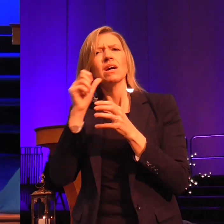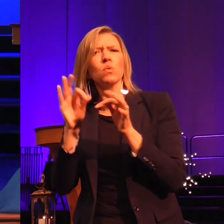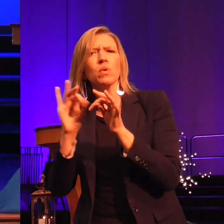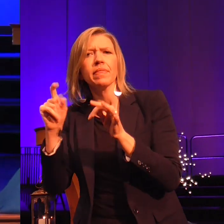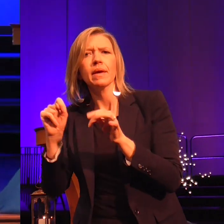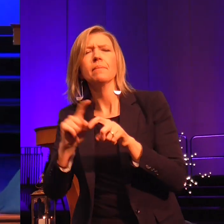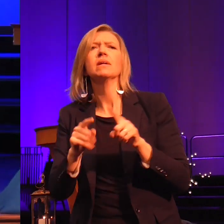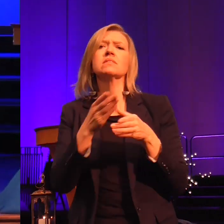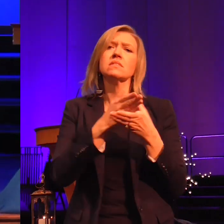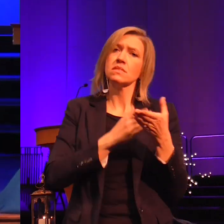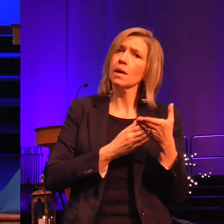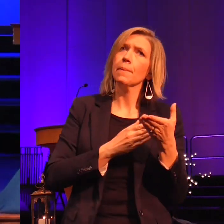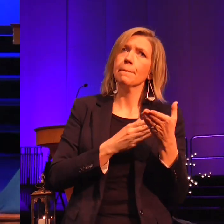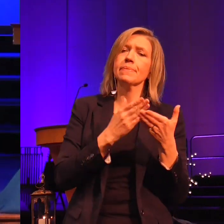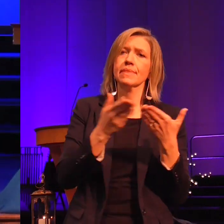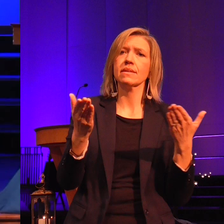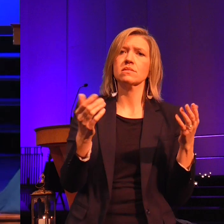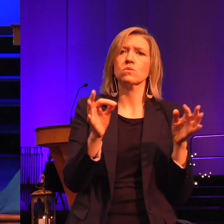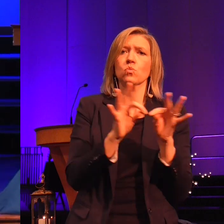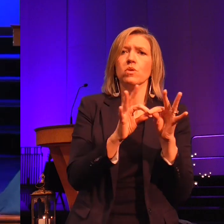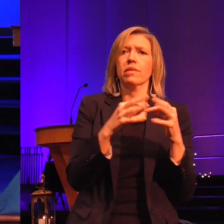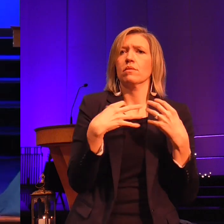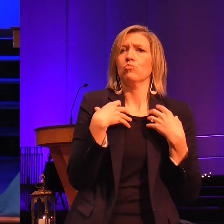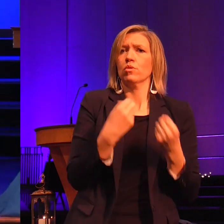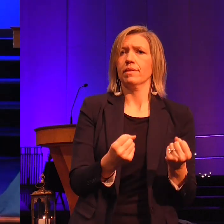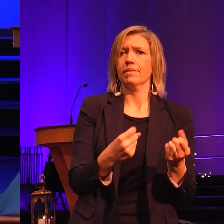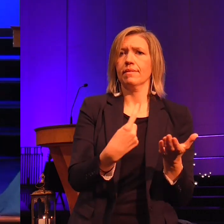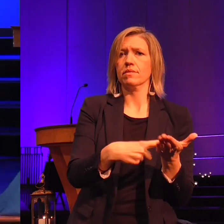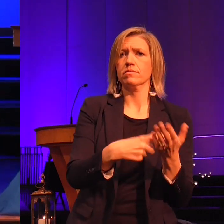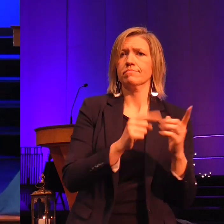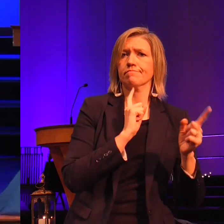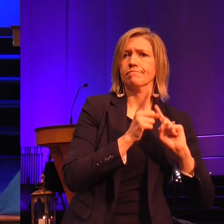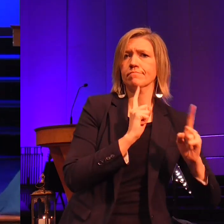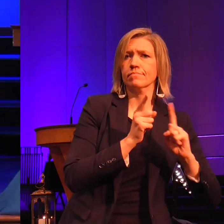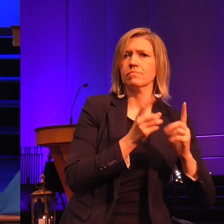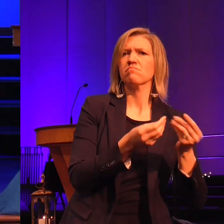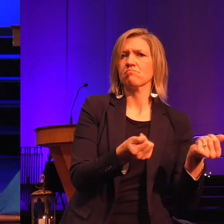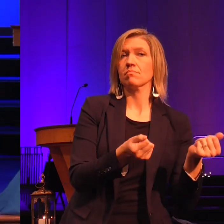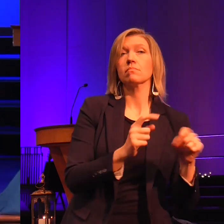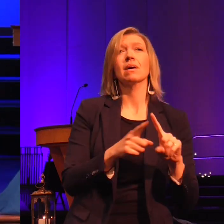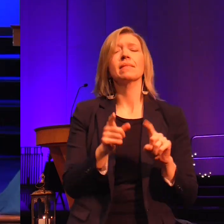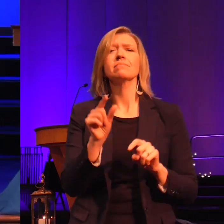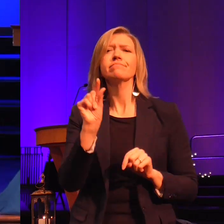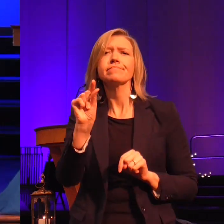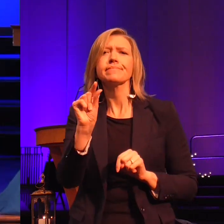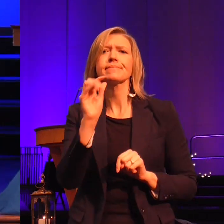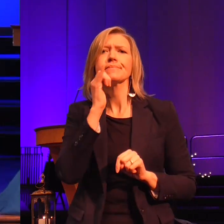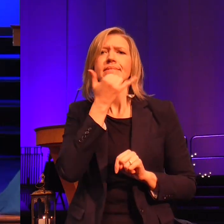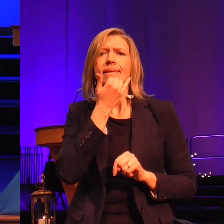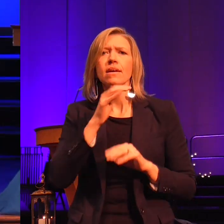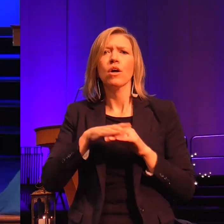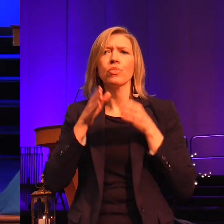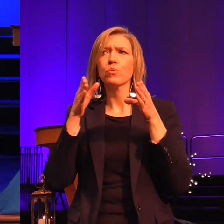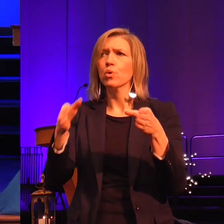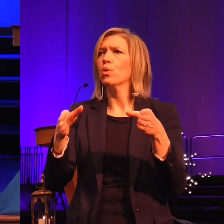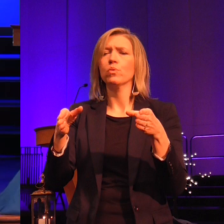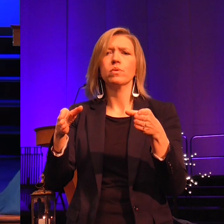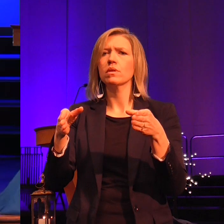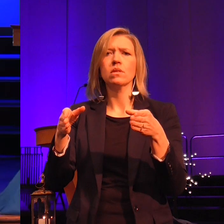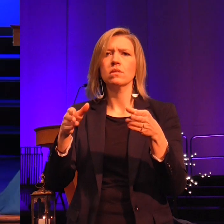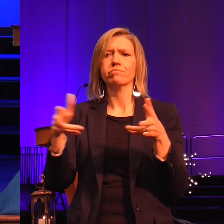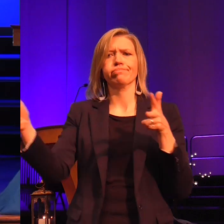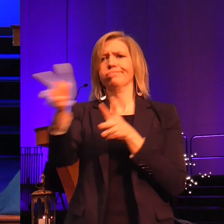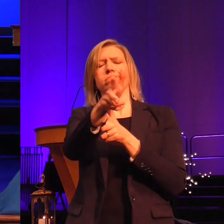worth courageous conversations and let's talk it through. But someone making a mistake on the road is not worth